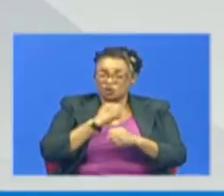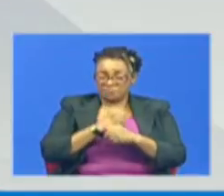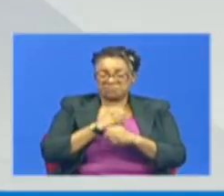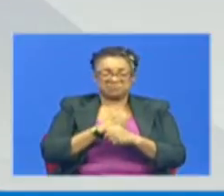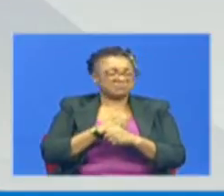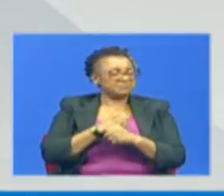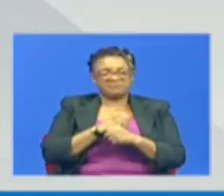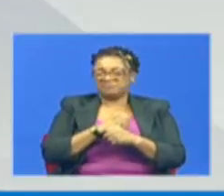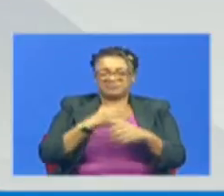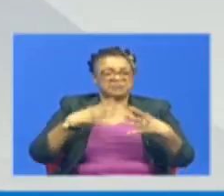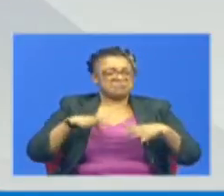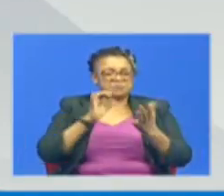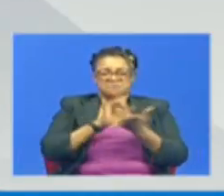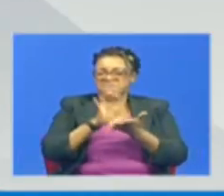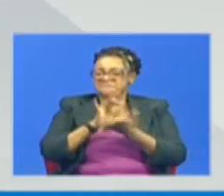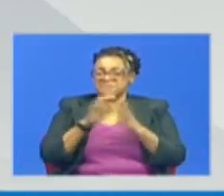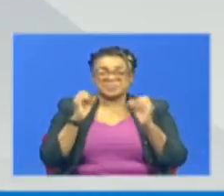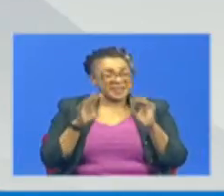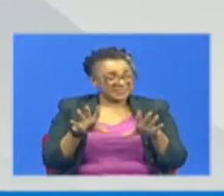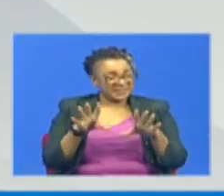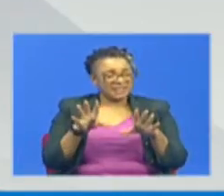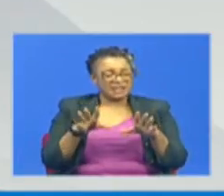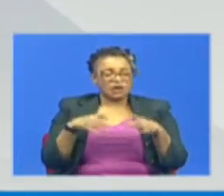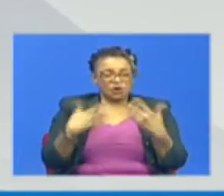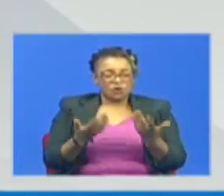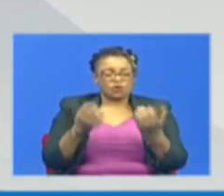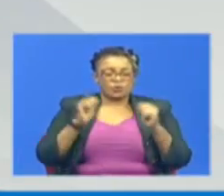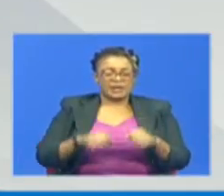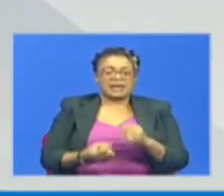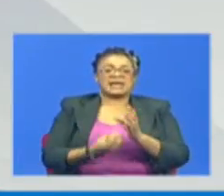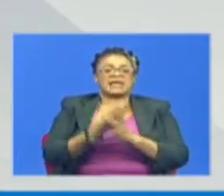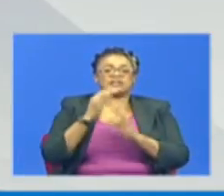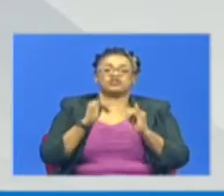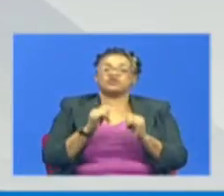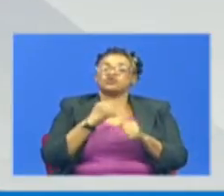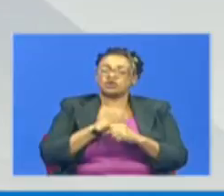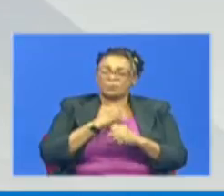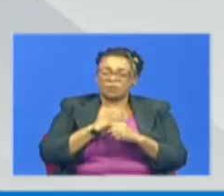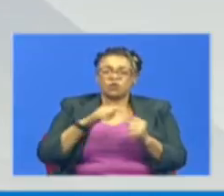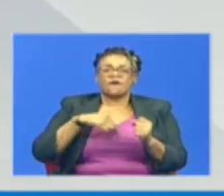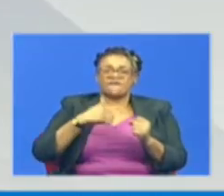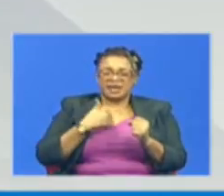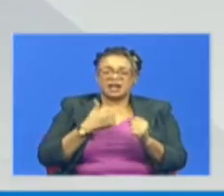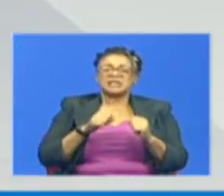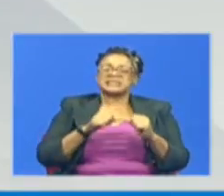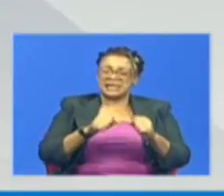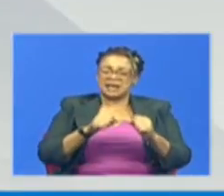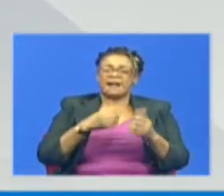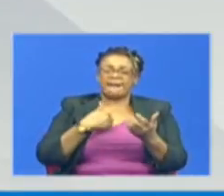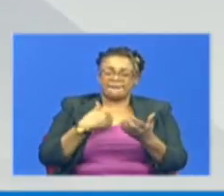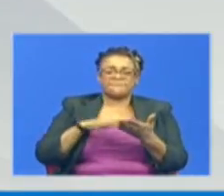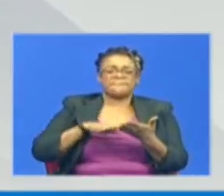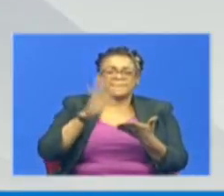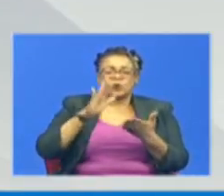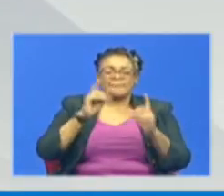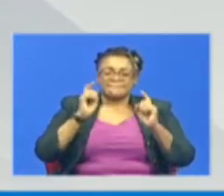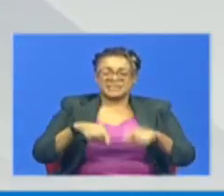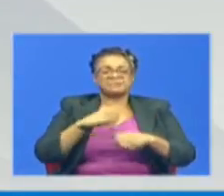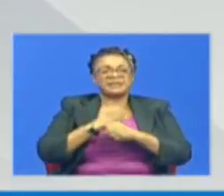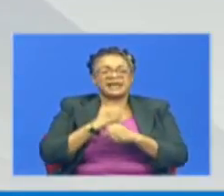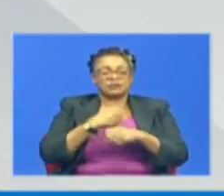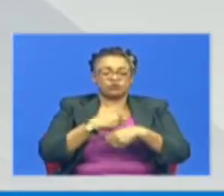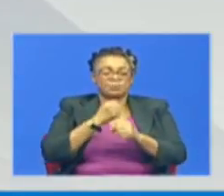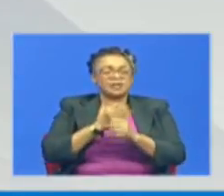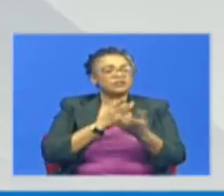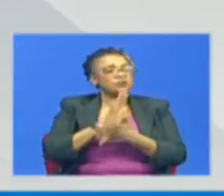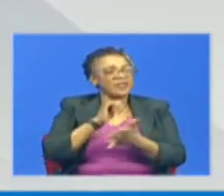lost further, and that we can create new jobs? Do you feel we still need, there's still more that needs to be done to ensure that